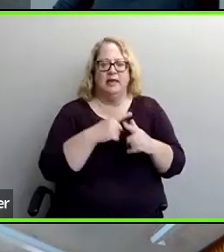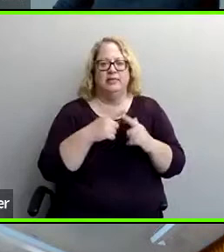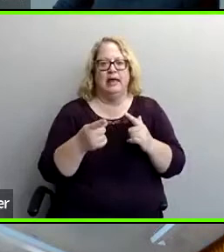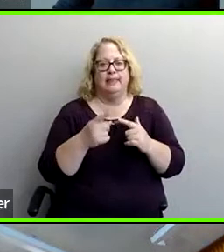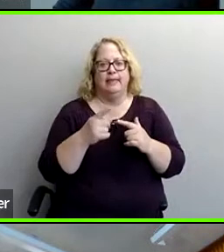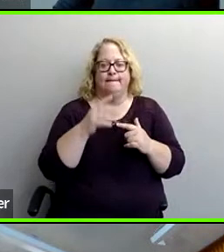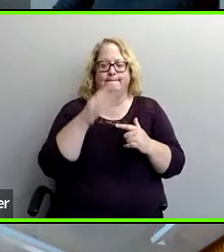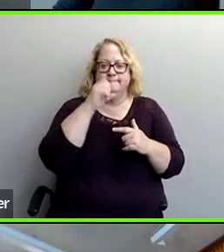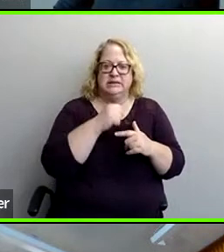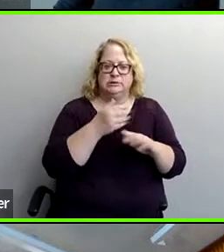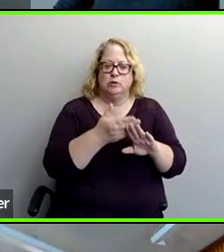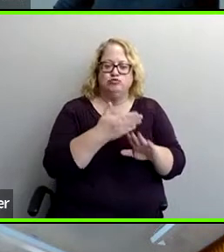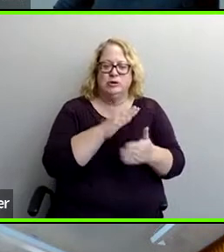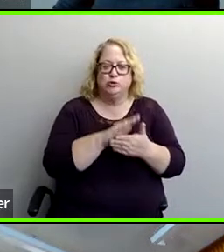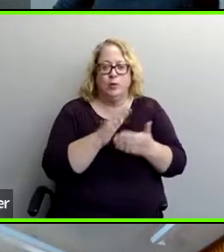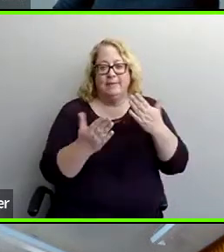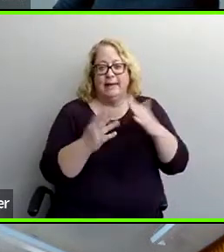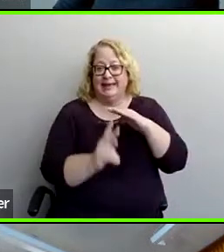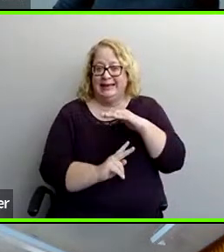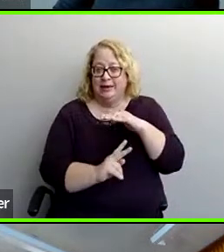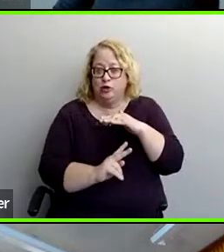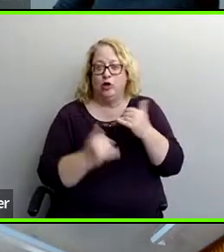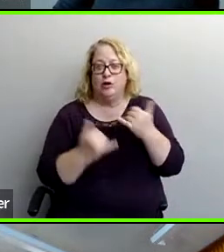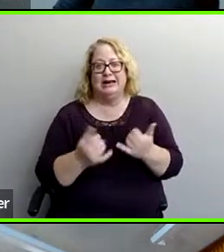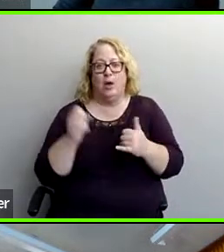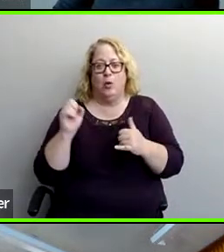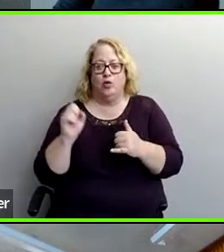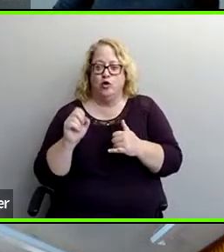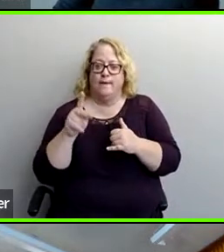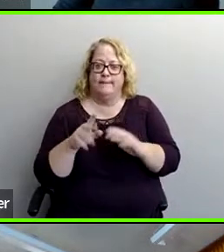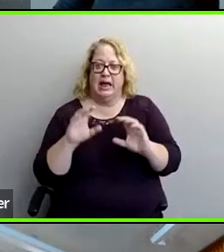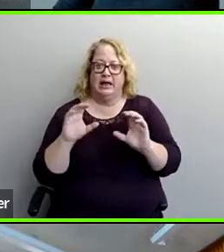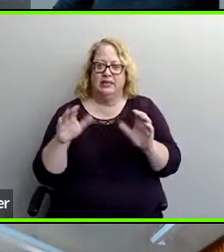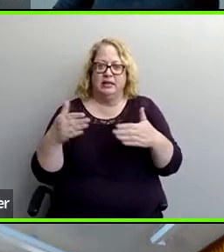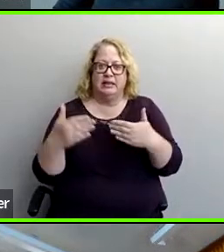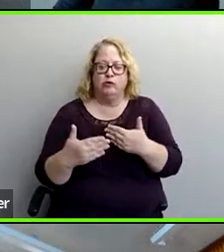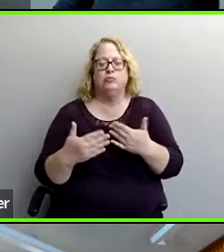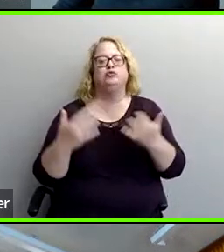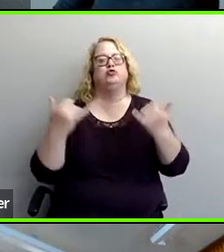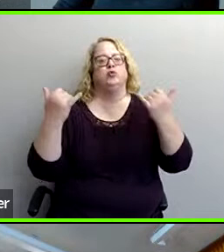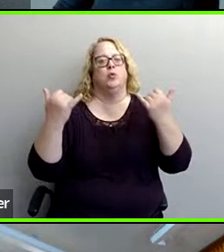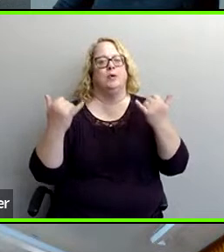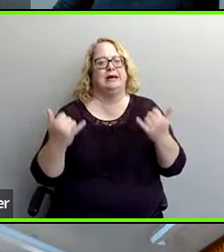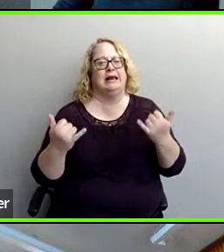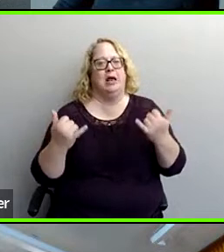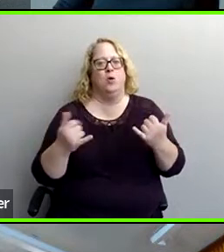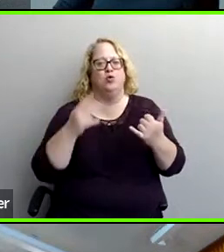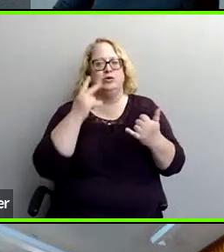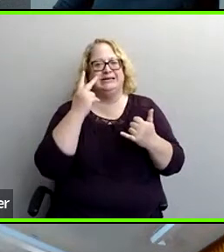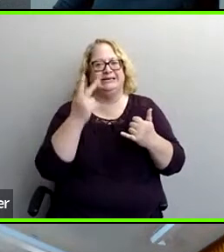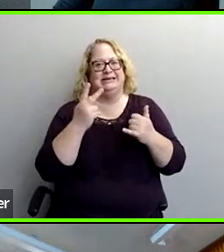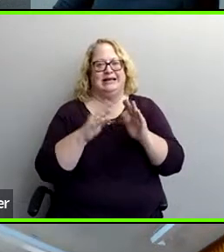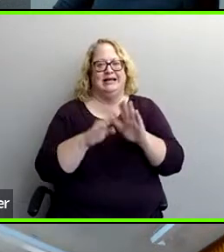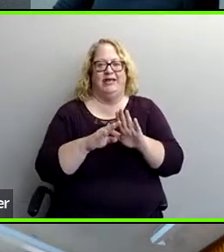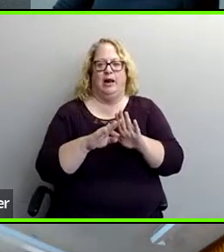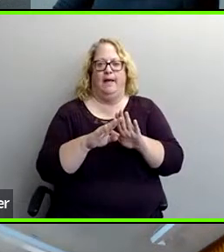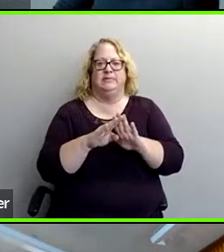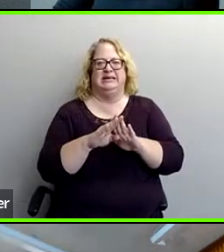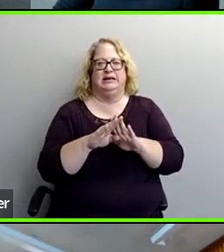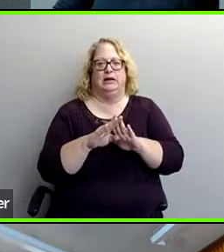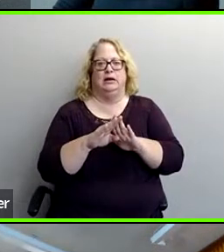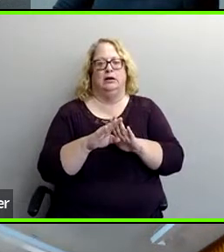moved to preschool, maybe in kindergarten, and now they're back in the classroom, so now we're probably seeing that uptick